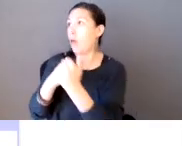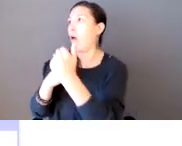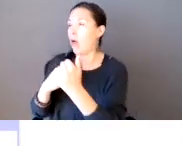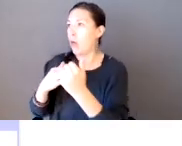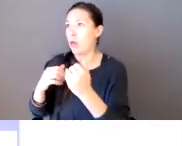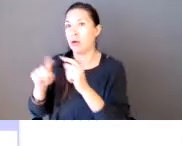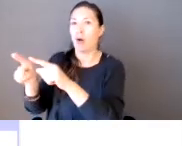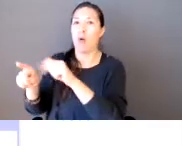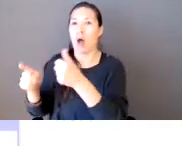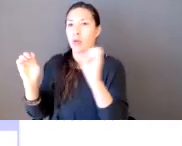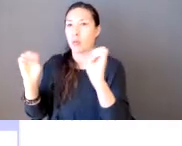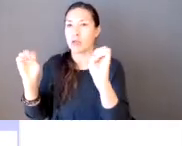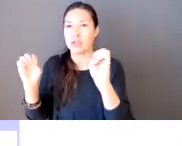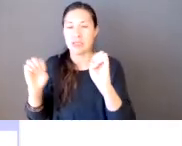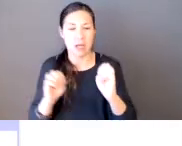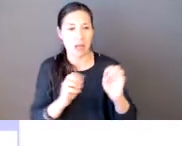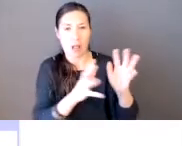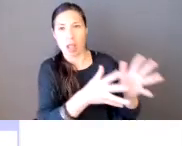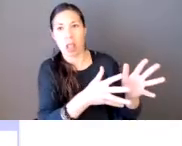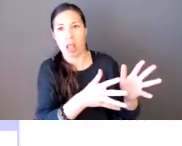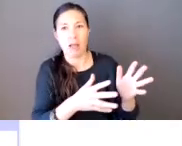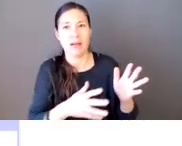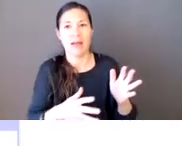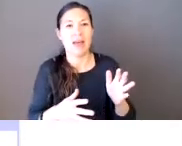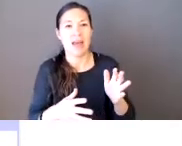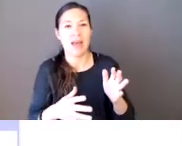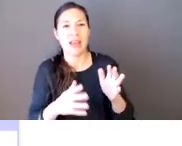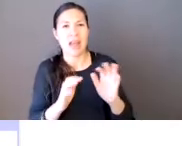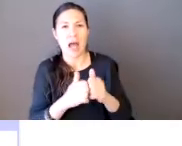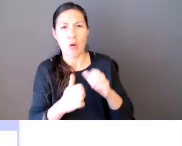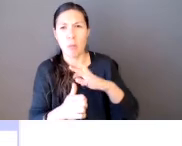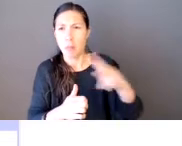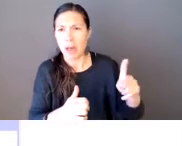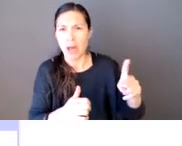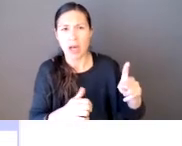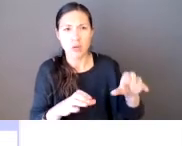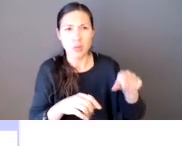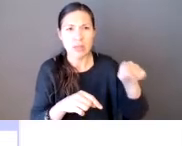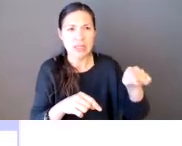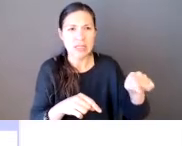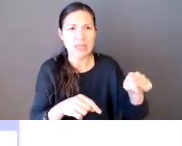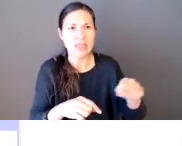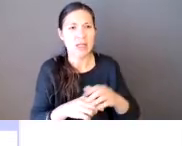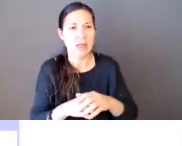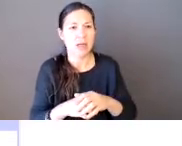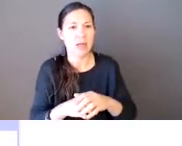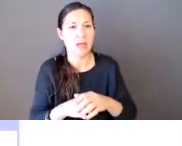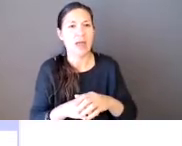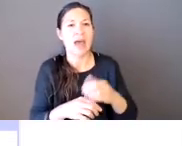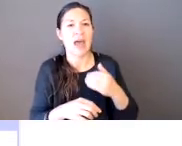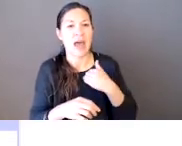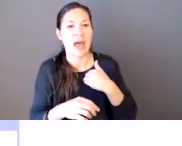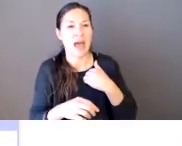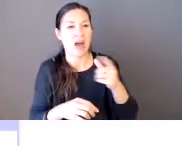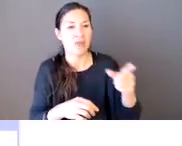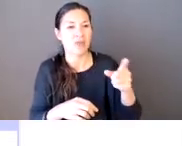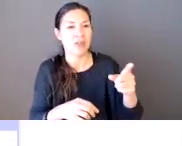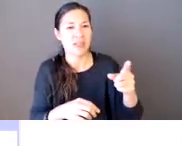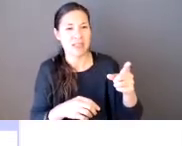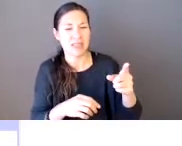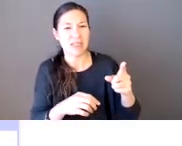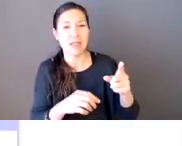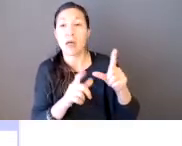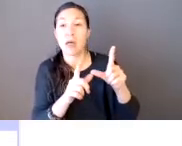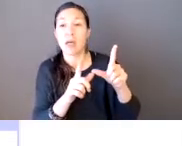several times. They get called out and they can never get back to doing the document. There's a timeout feature with the online report that if